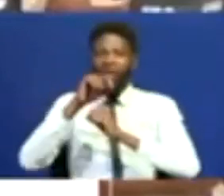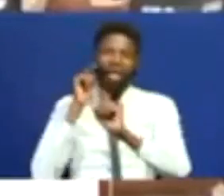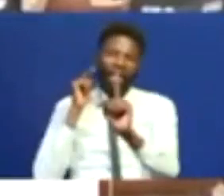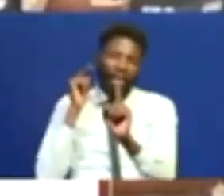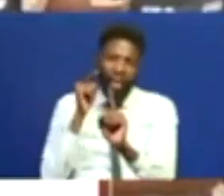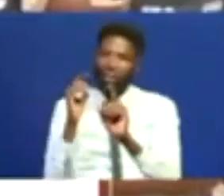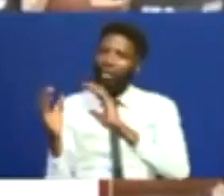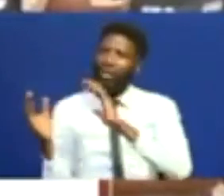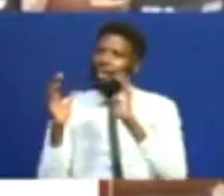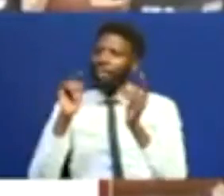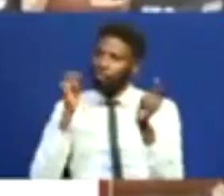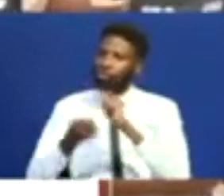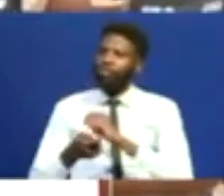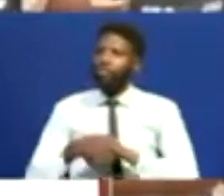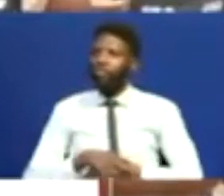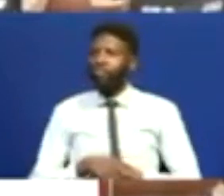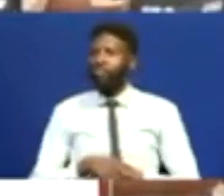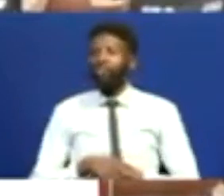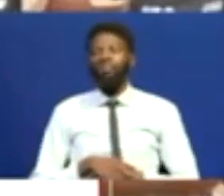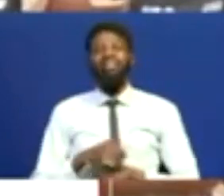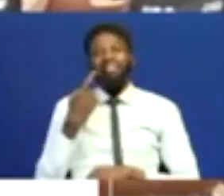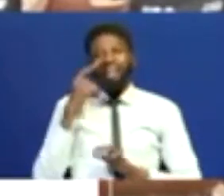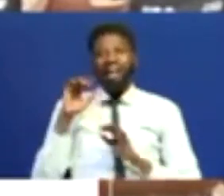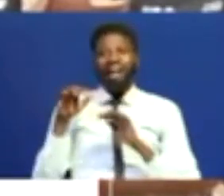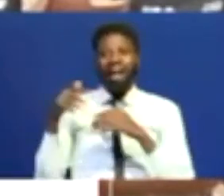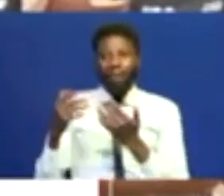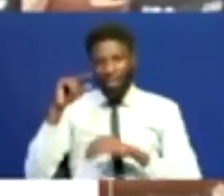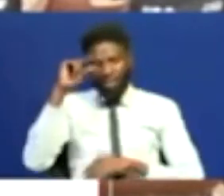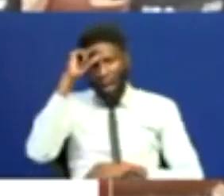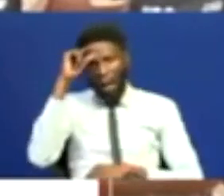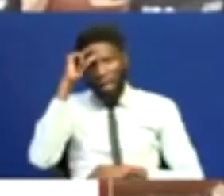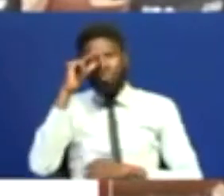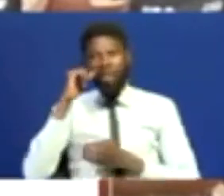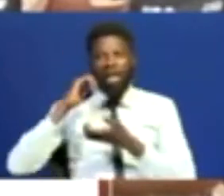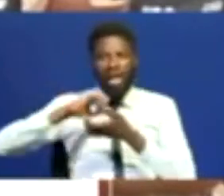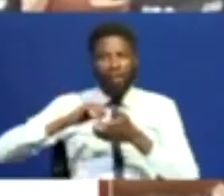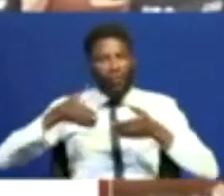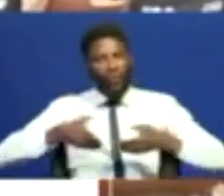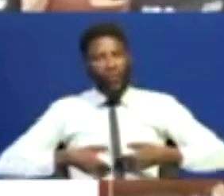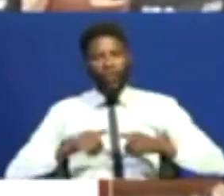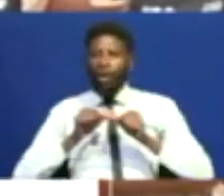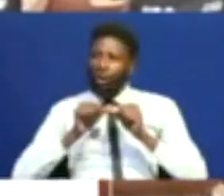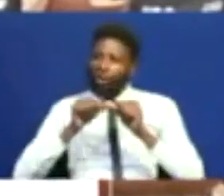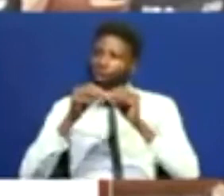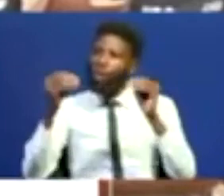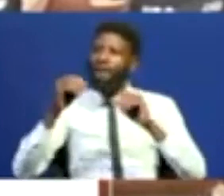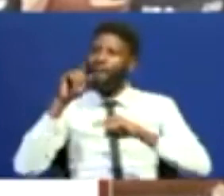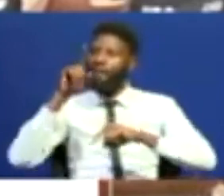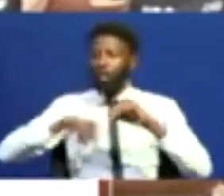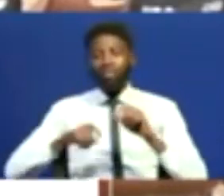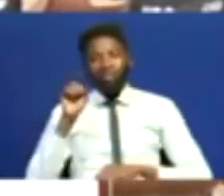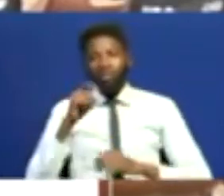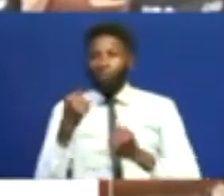sustainability aspect of how the government might be engaging the youth might not be that sustainable. So inafaa kukuwa na a very